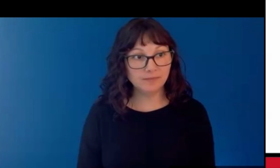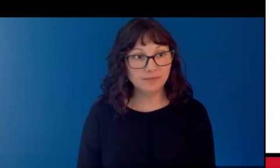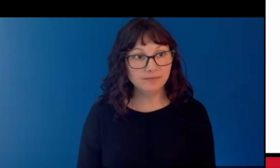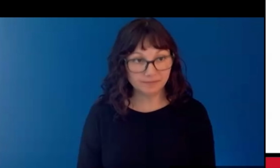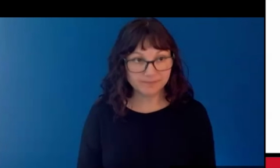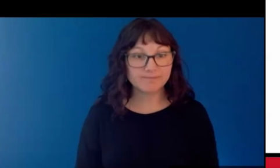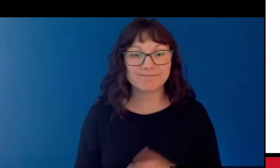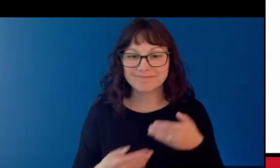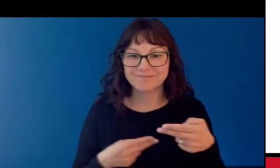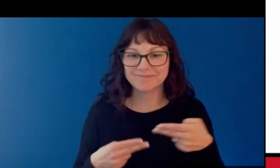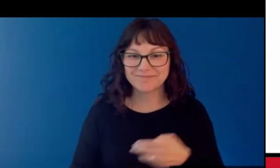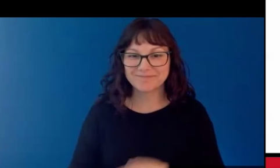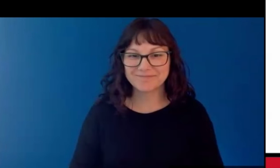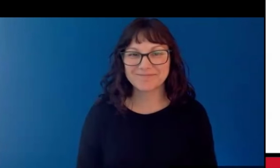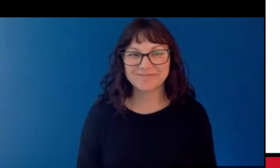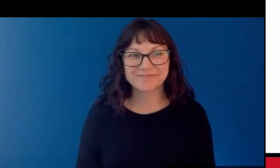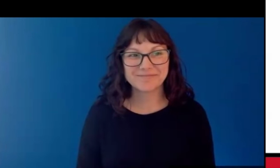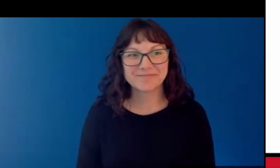Next slide.